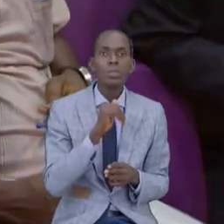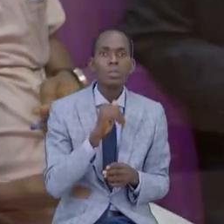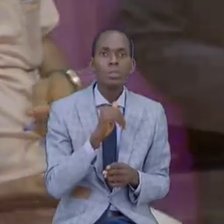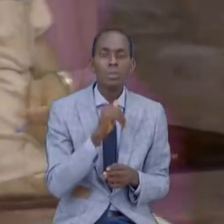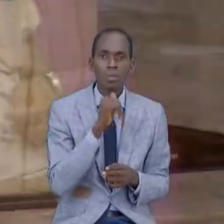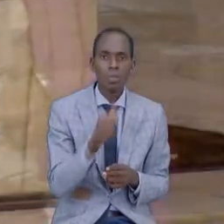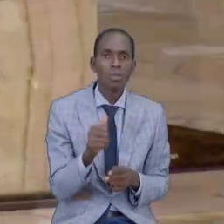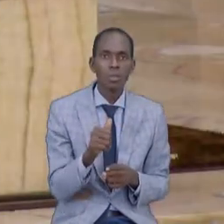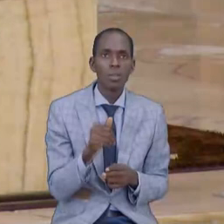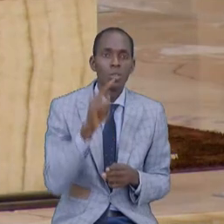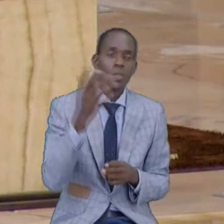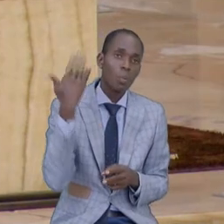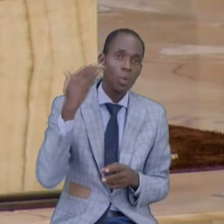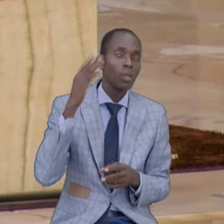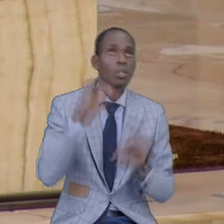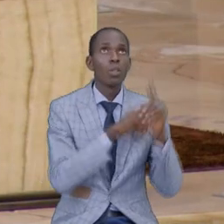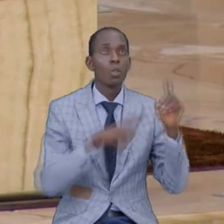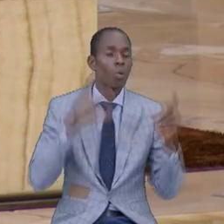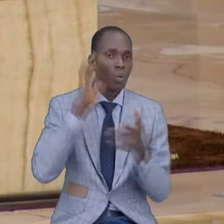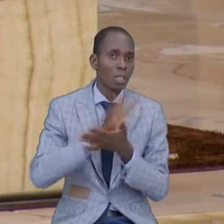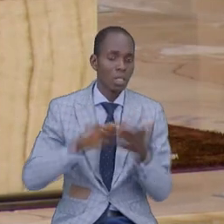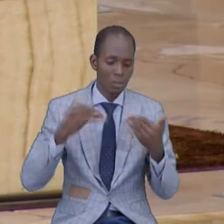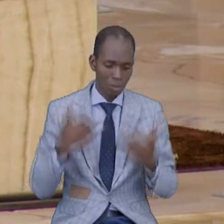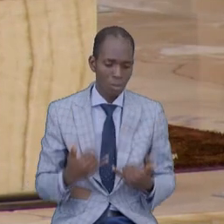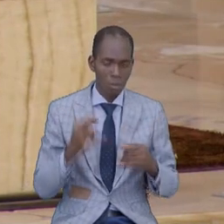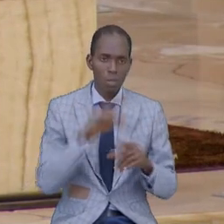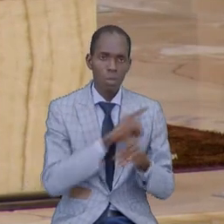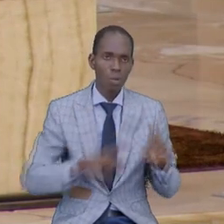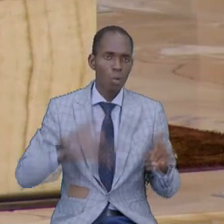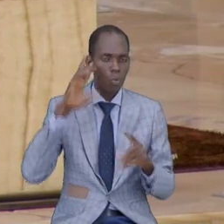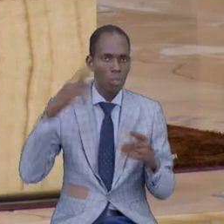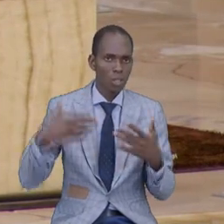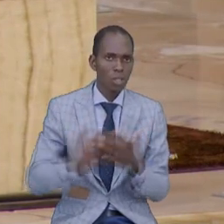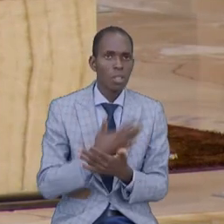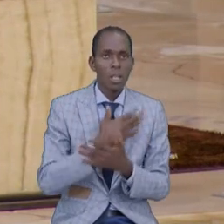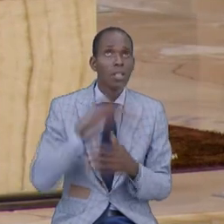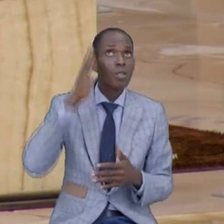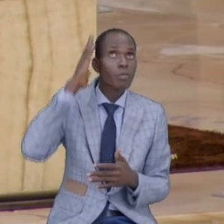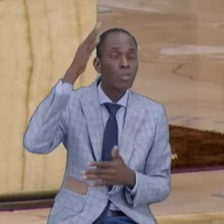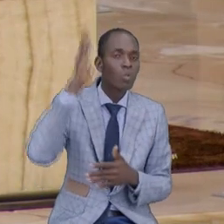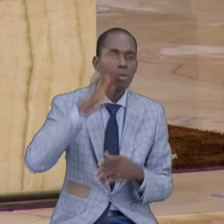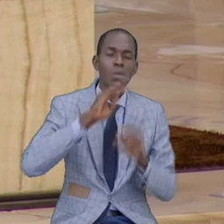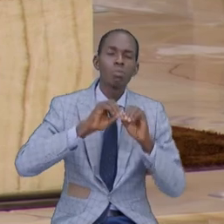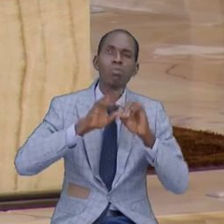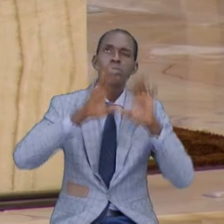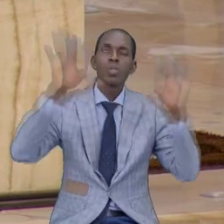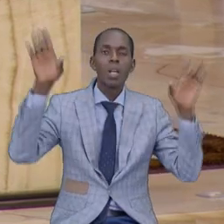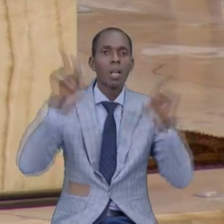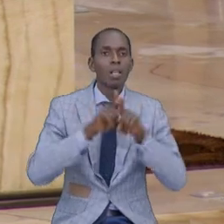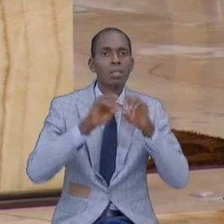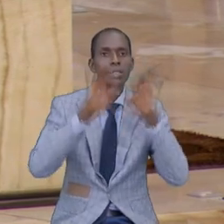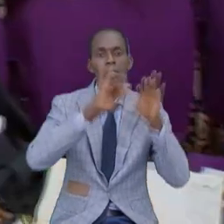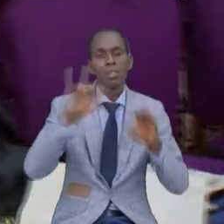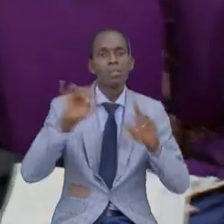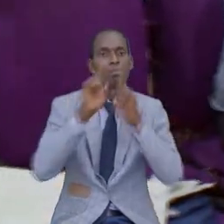The present, the Lord will renew. And the future will be brighter than the shining star.